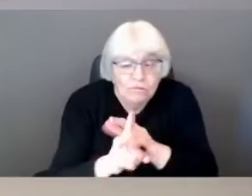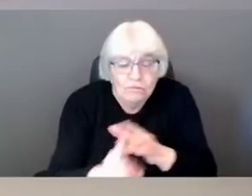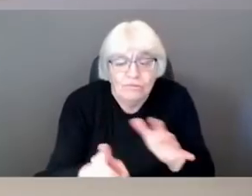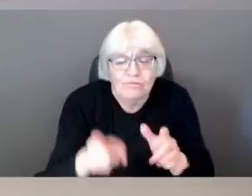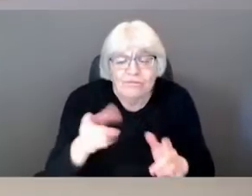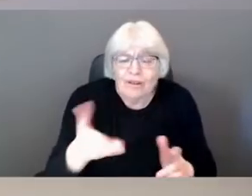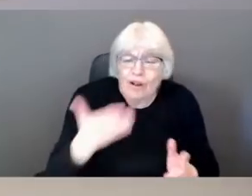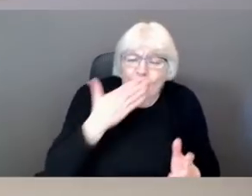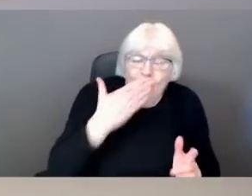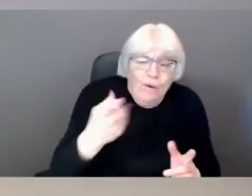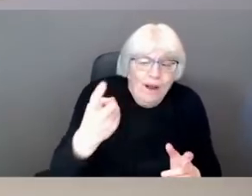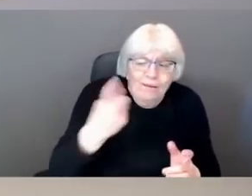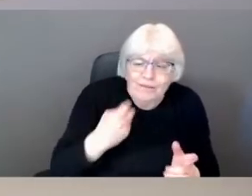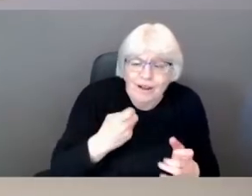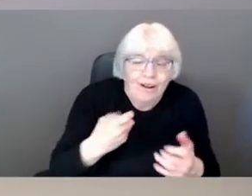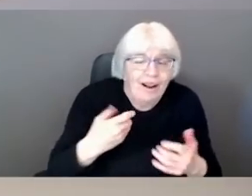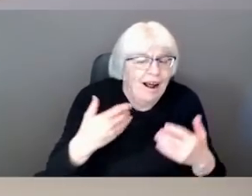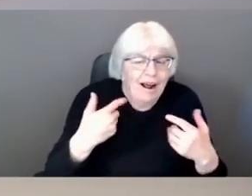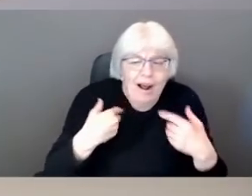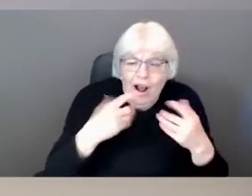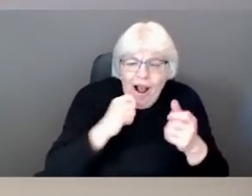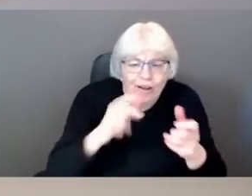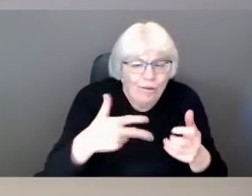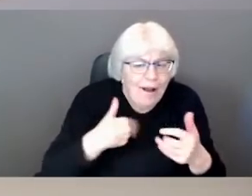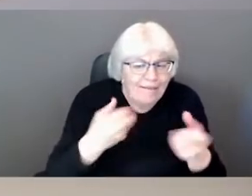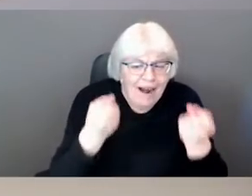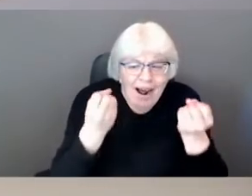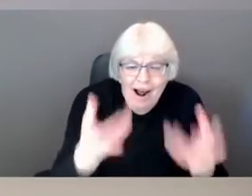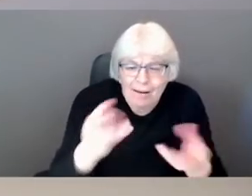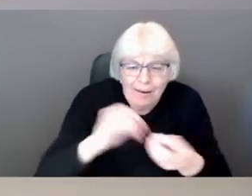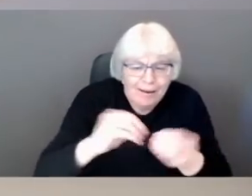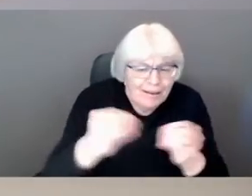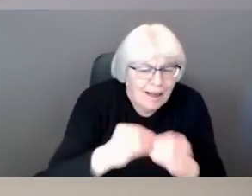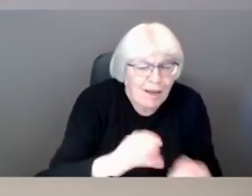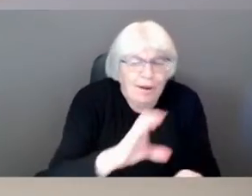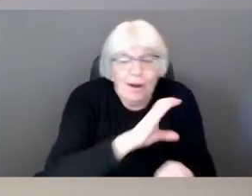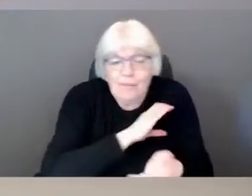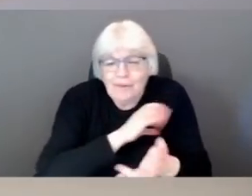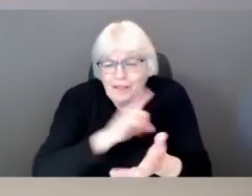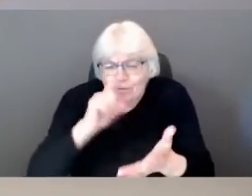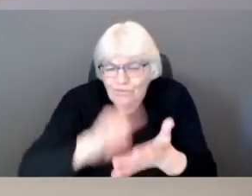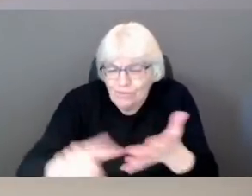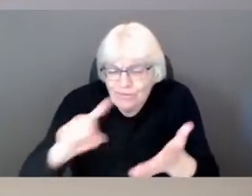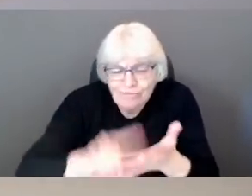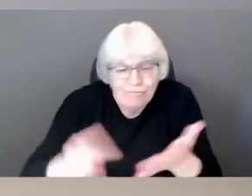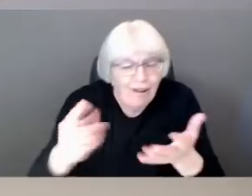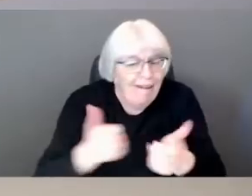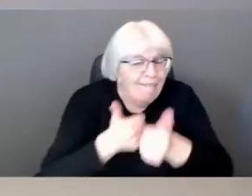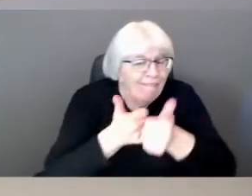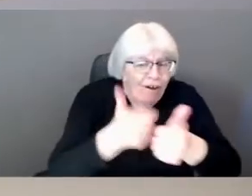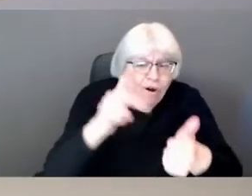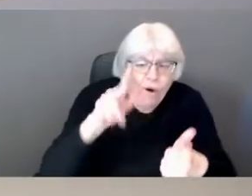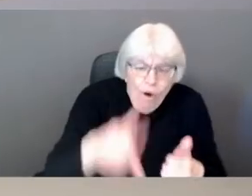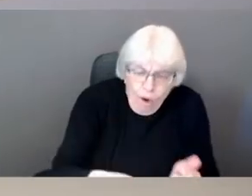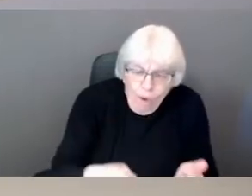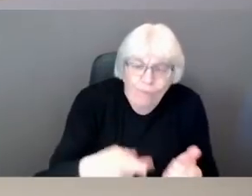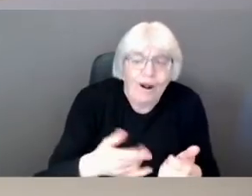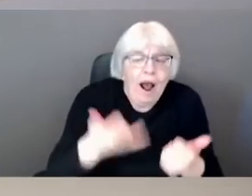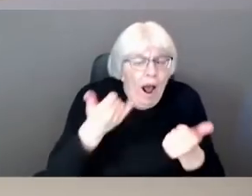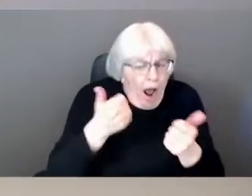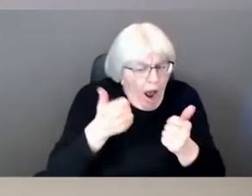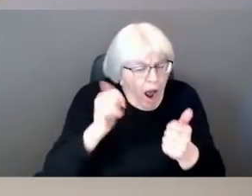up. We have been trying to address any complaints or concerns that have come